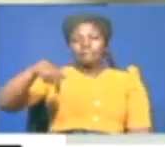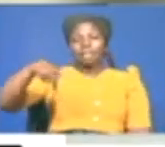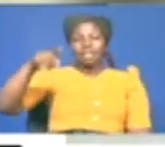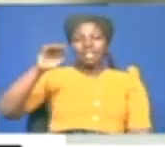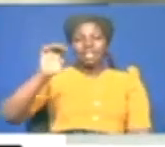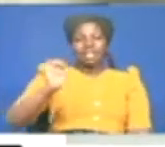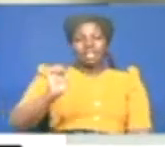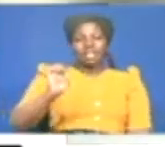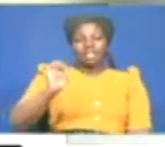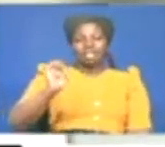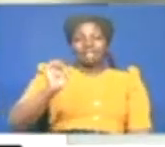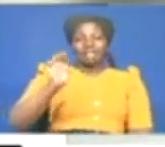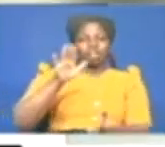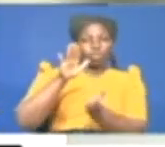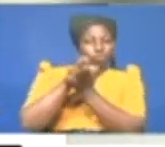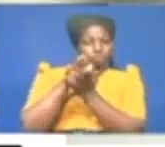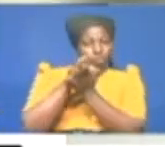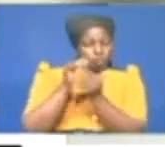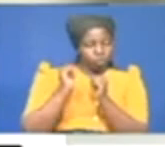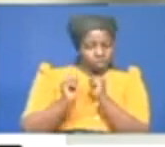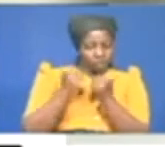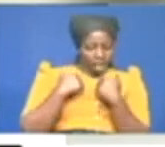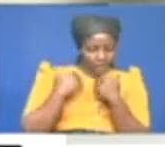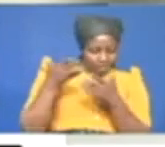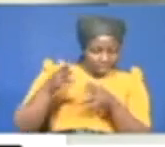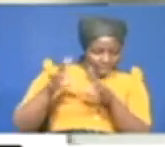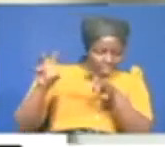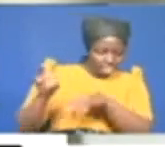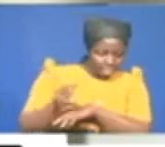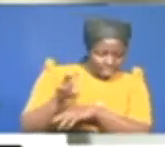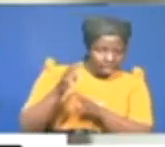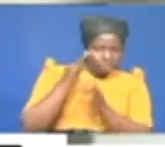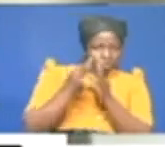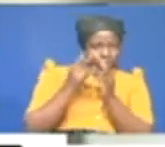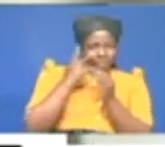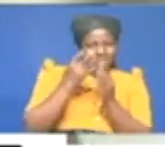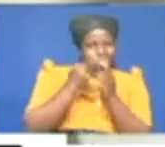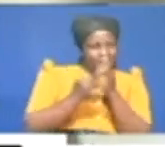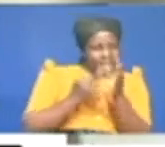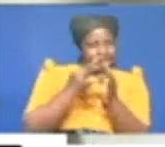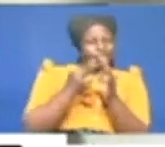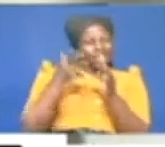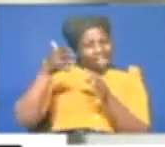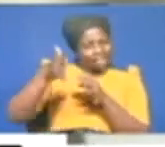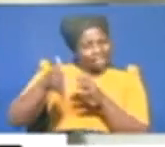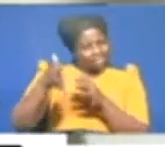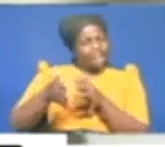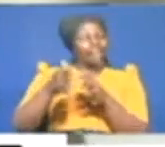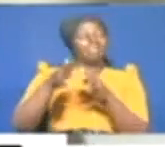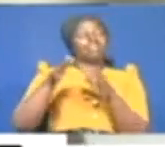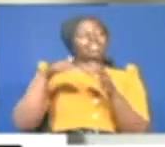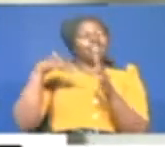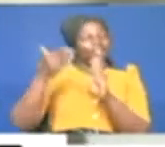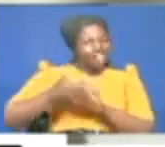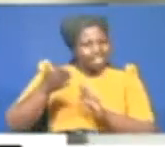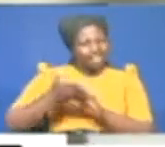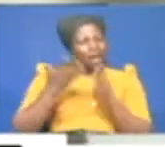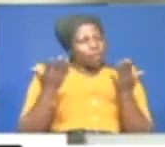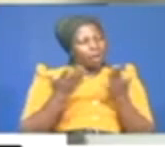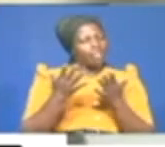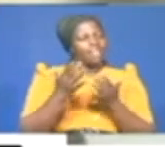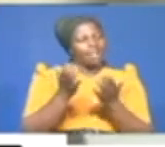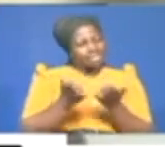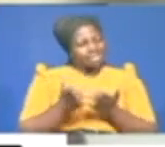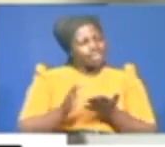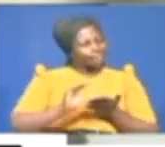the PPE stockpiles that we have to ensure that they are being made available as quickly as possible where they are needed within the country and